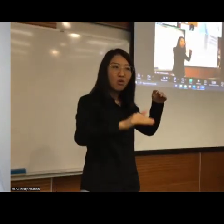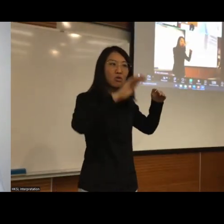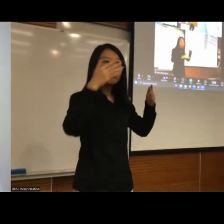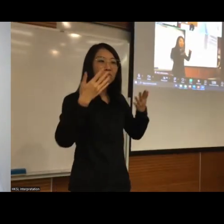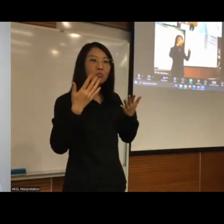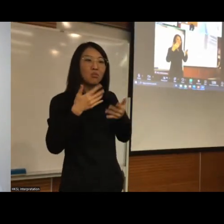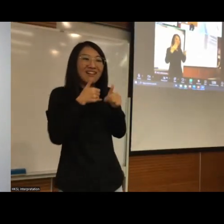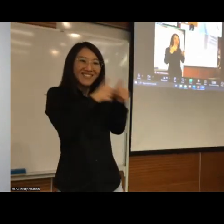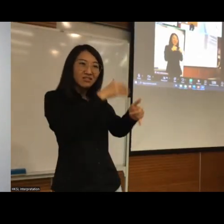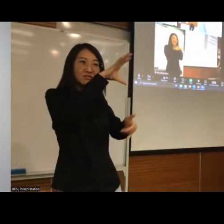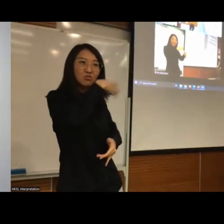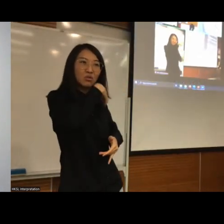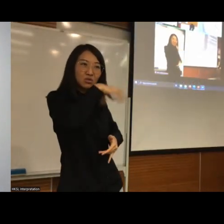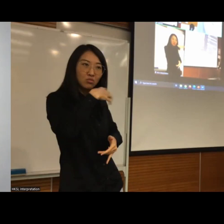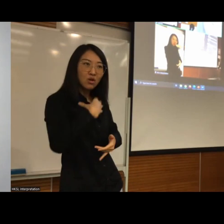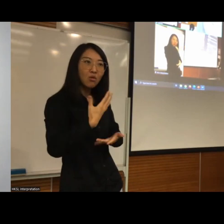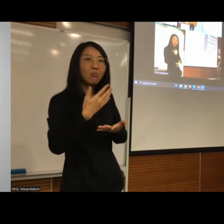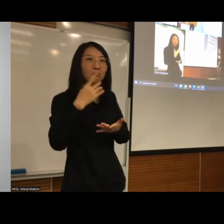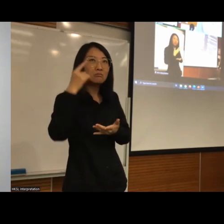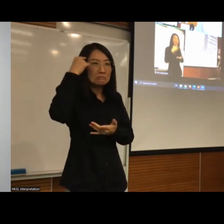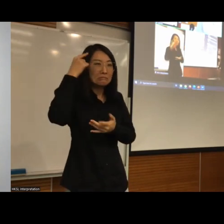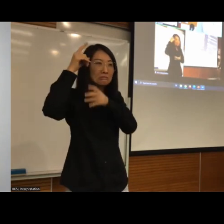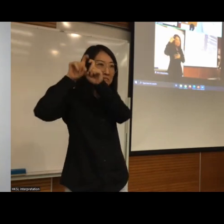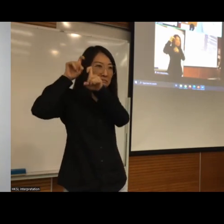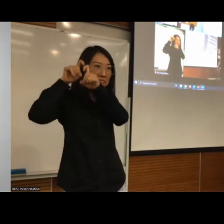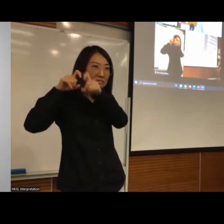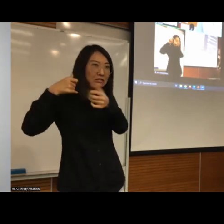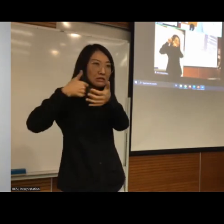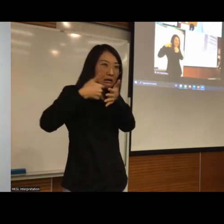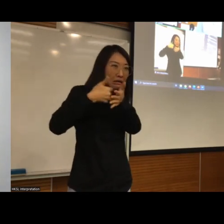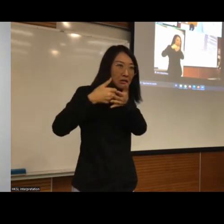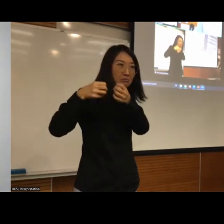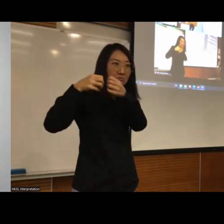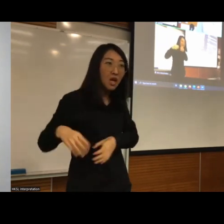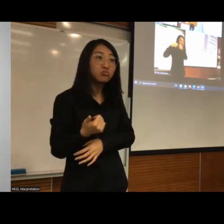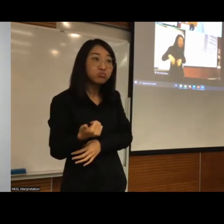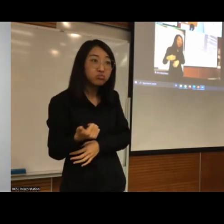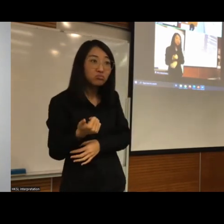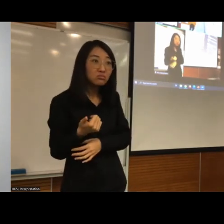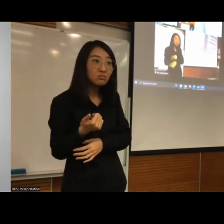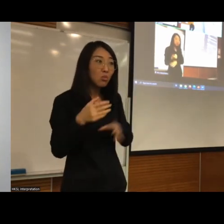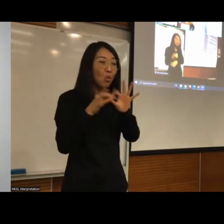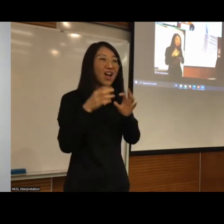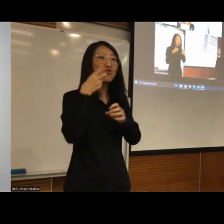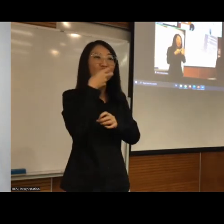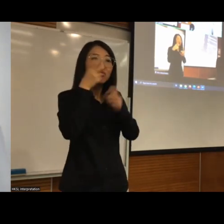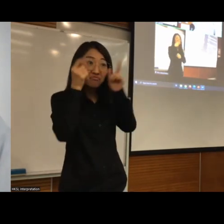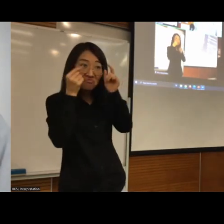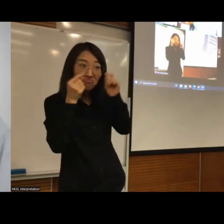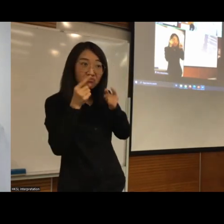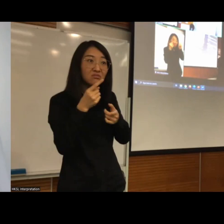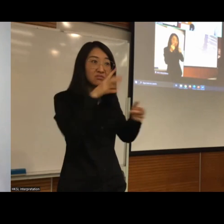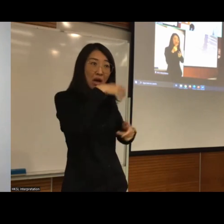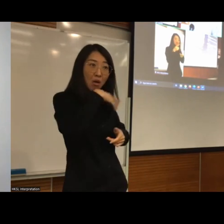shadowing will help to deal with the cognitive challenges, especially in language acquisition? Thank you. Yes, I think